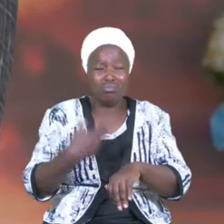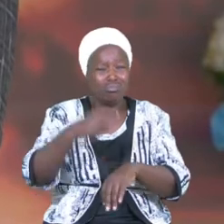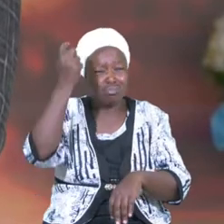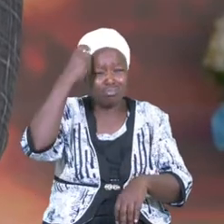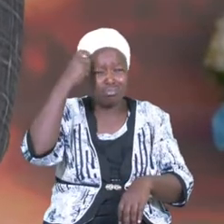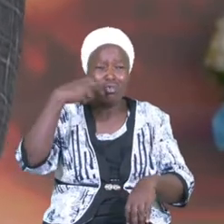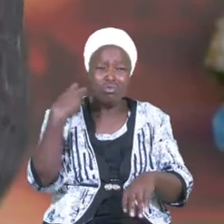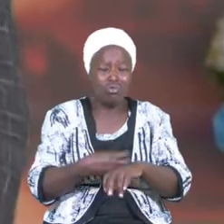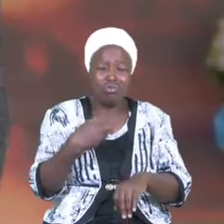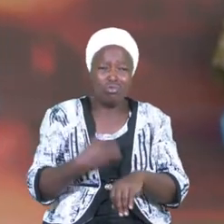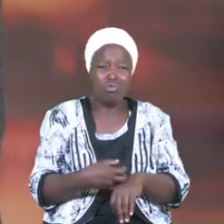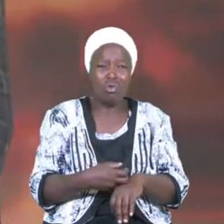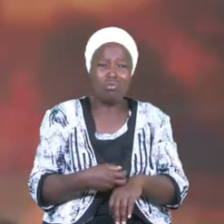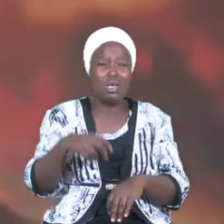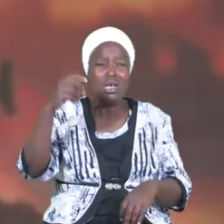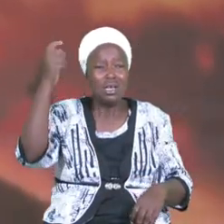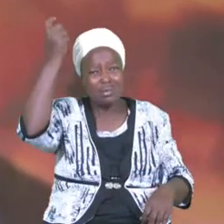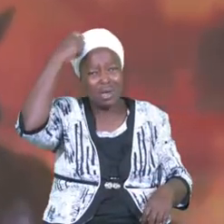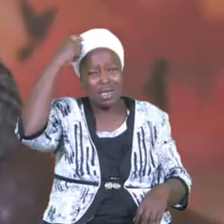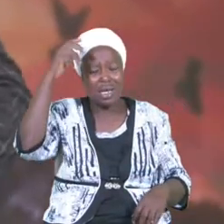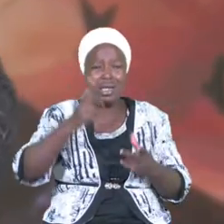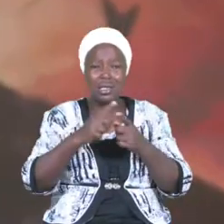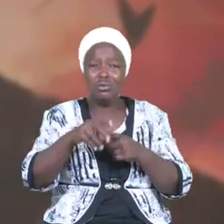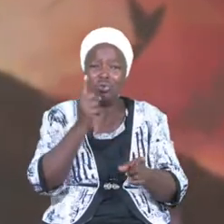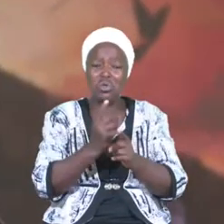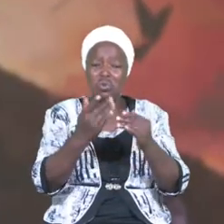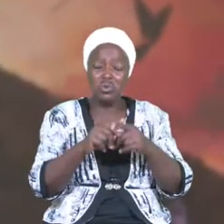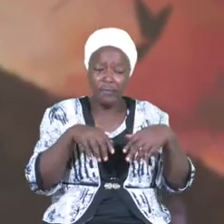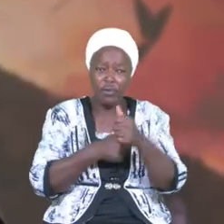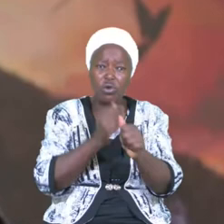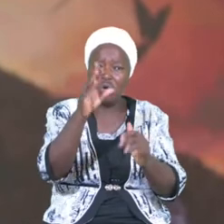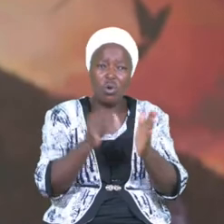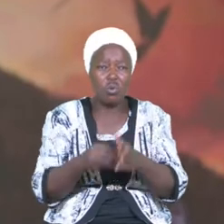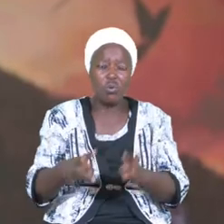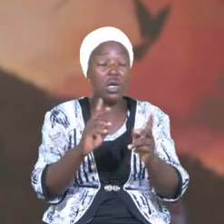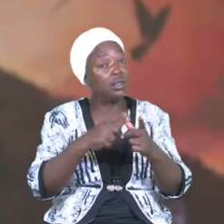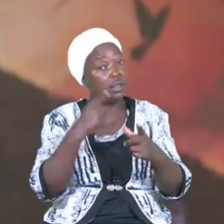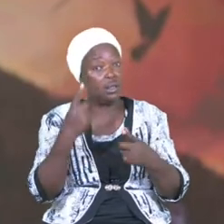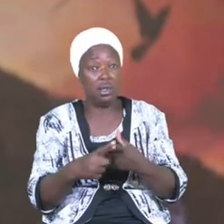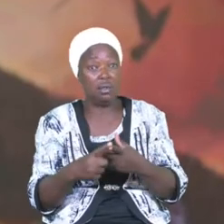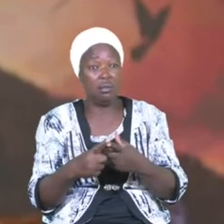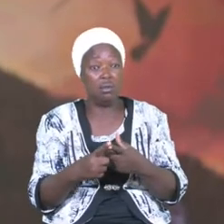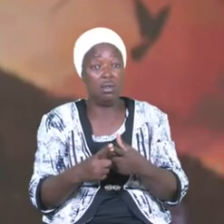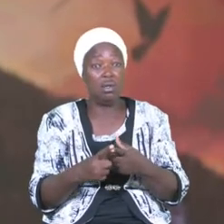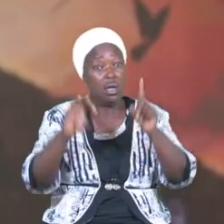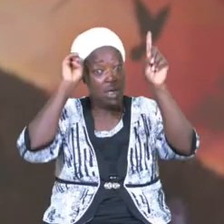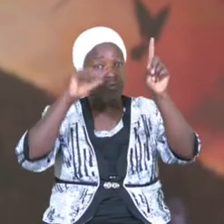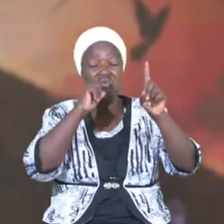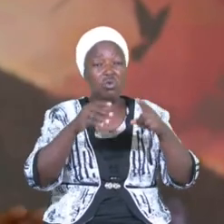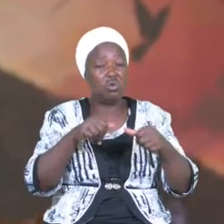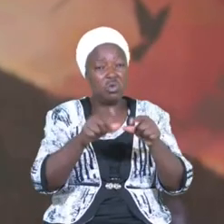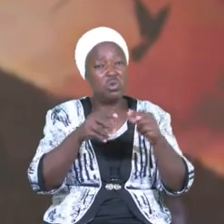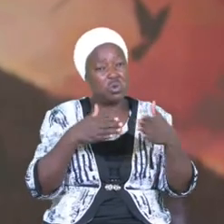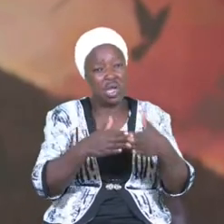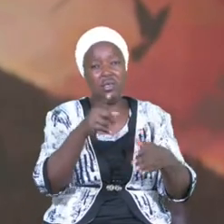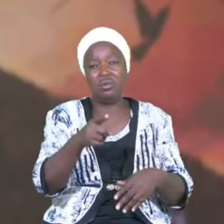strong-minded, and you're always following your own way, then he will not continue to guide. That's why we're told in